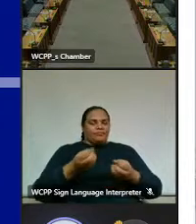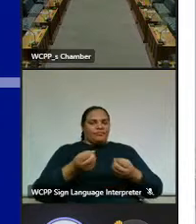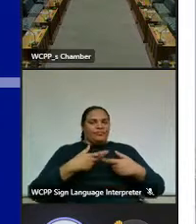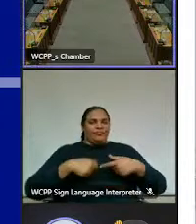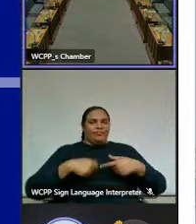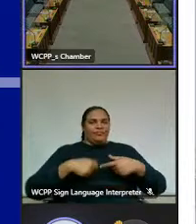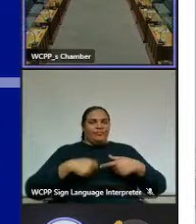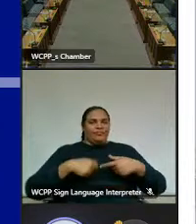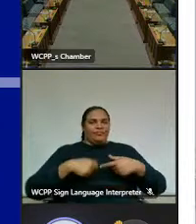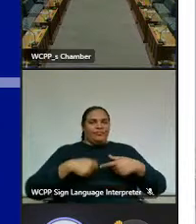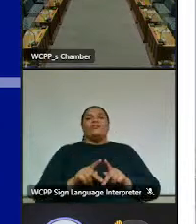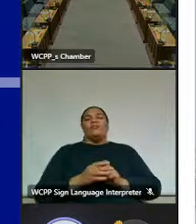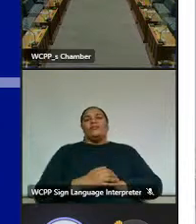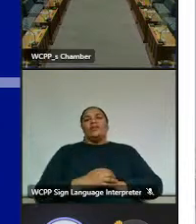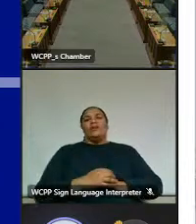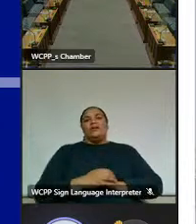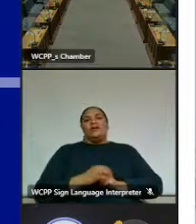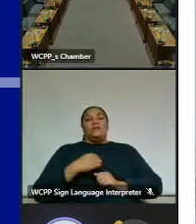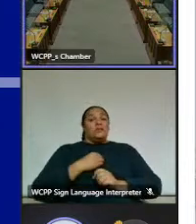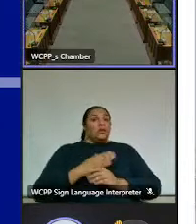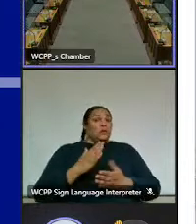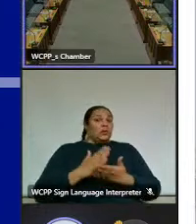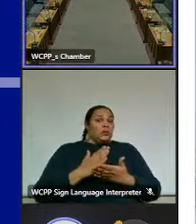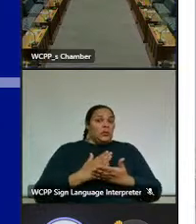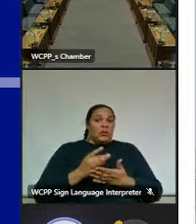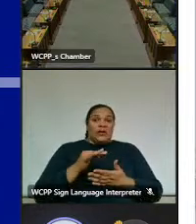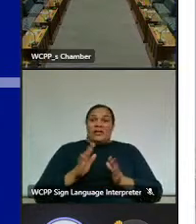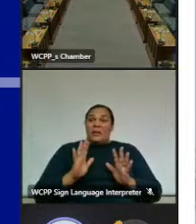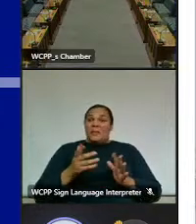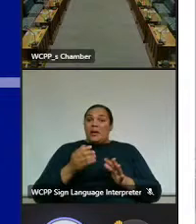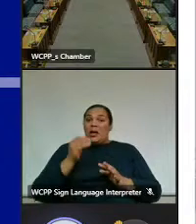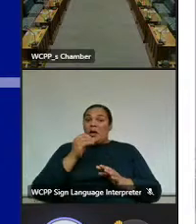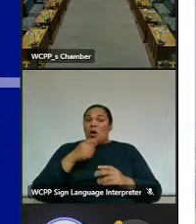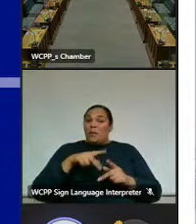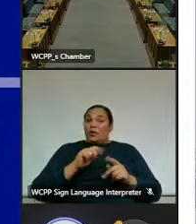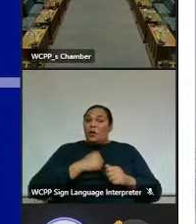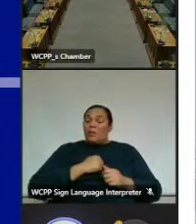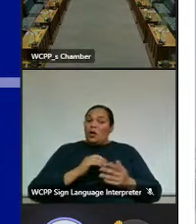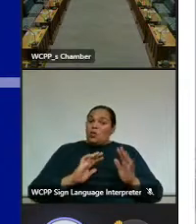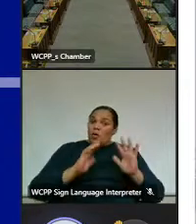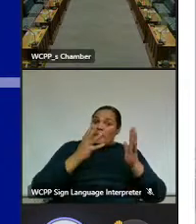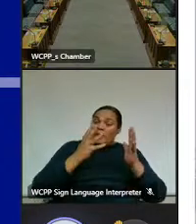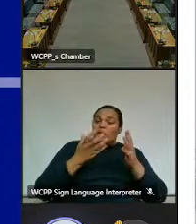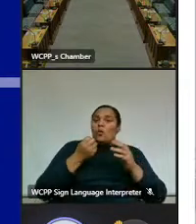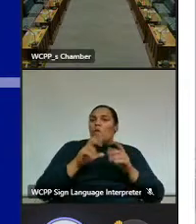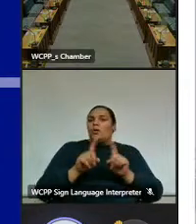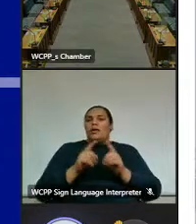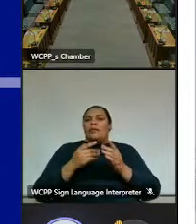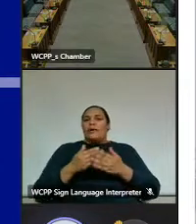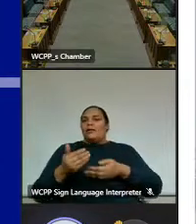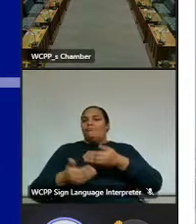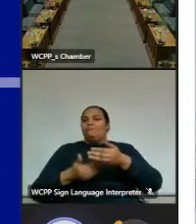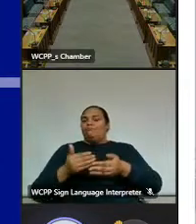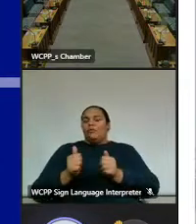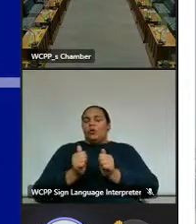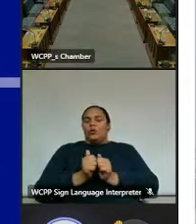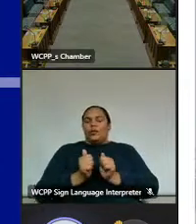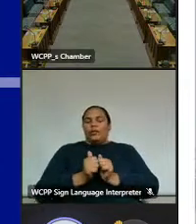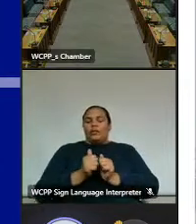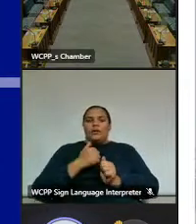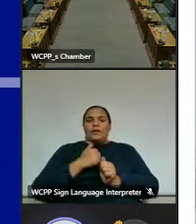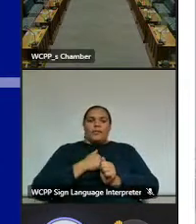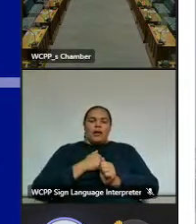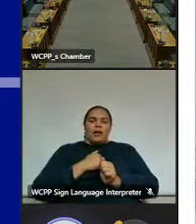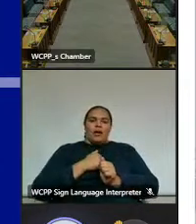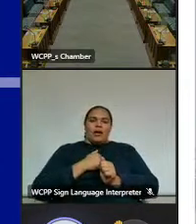opportunity. I'm not sure, is this only my opportunity to comment, or can I also proceed with my